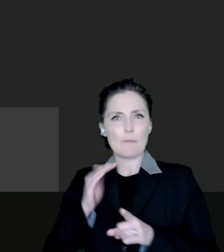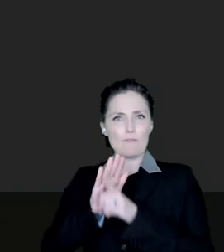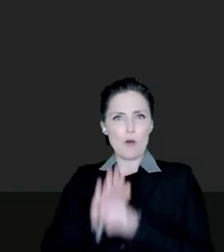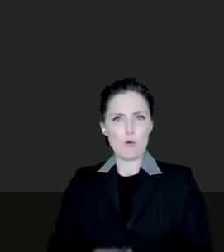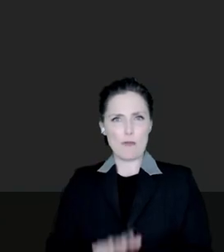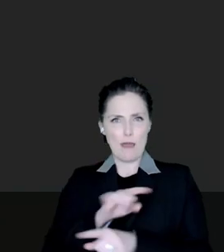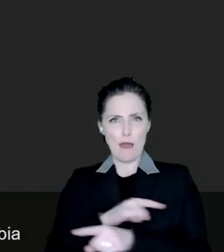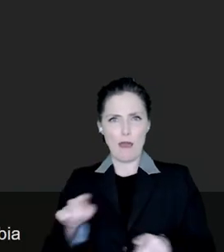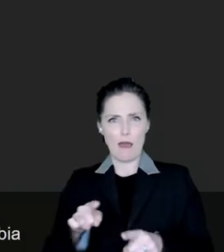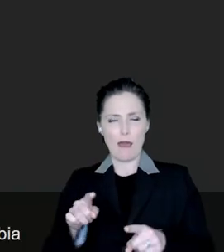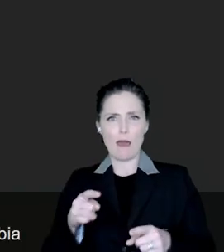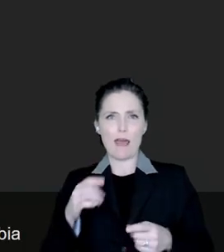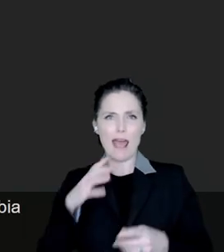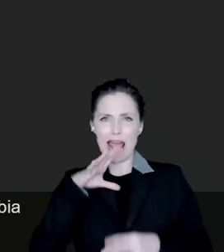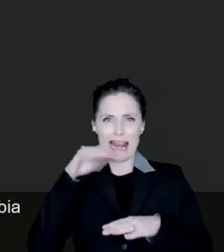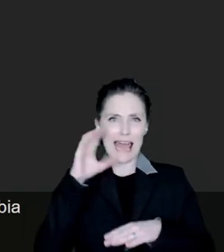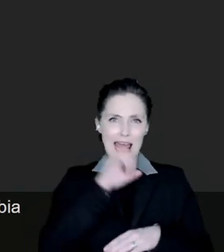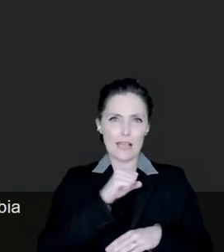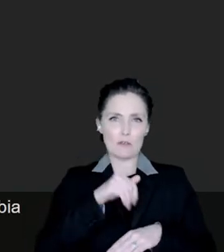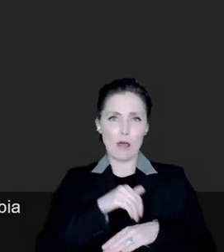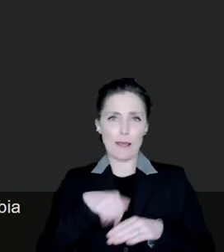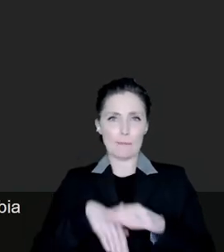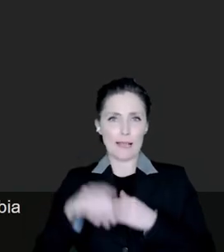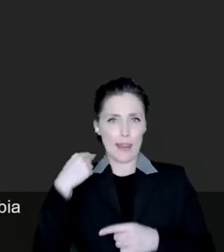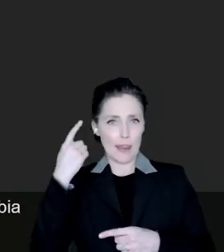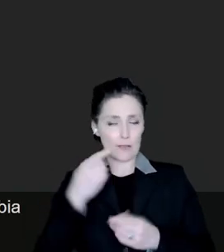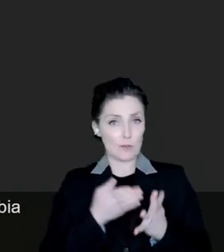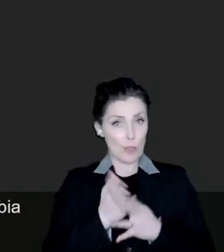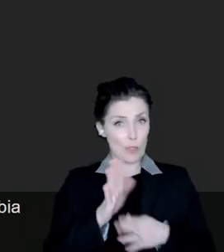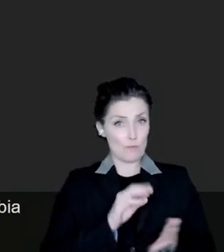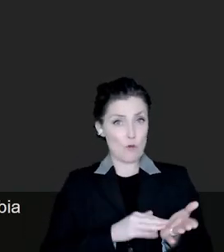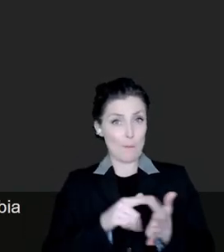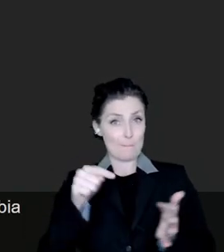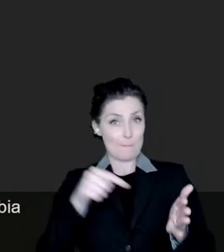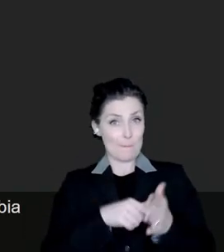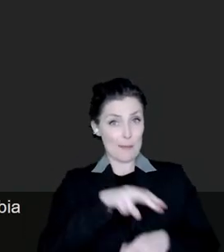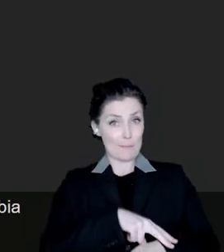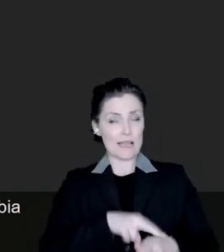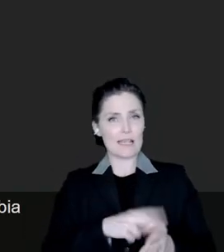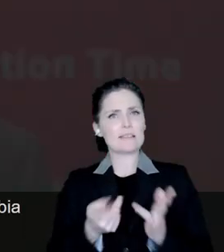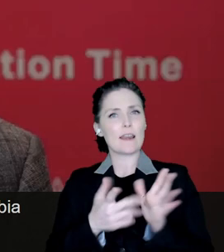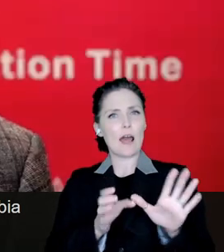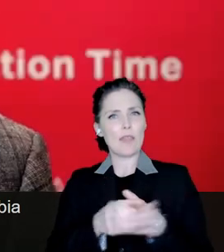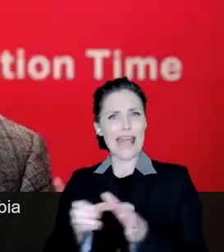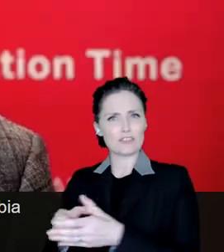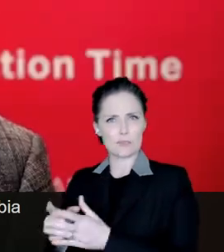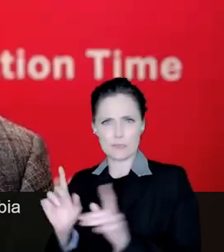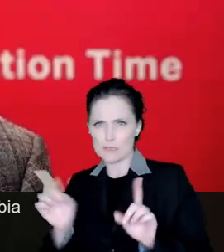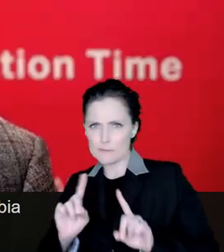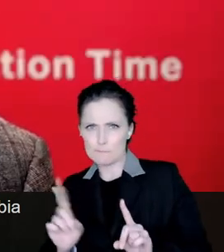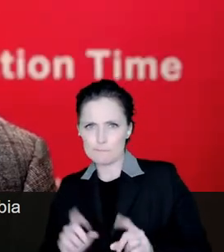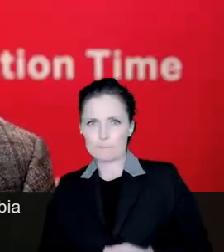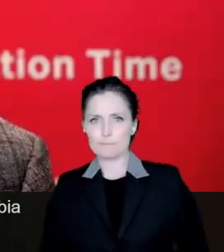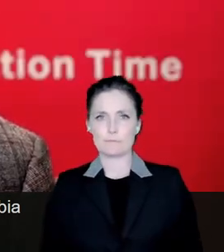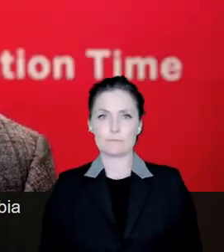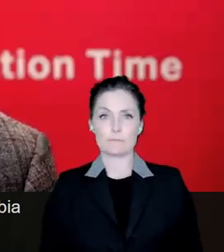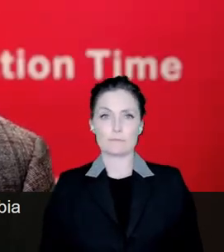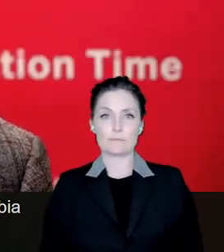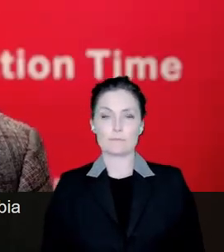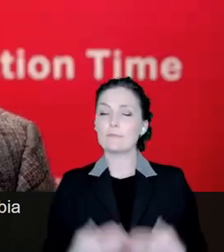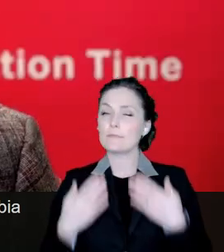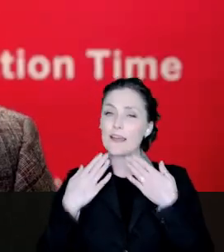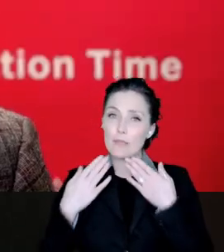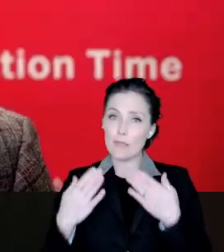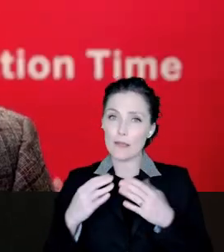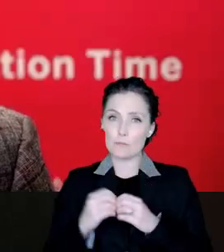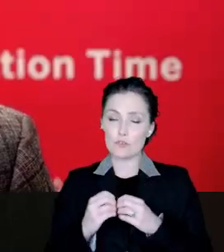only through the Met Police, but also through other agencies? Thank you, Bushra. Mr. Mayor, could you